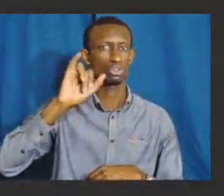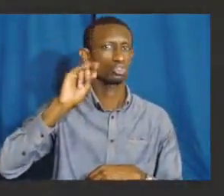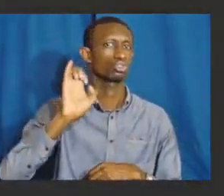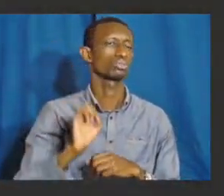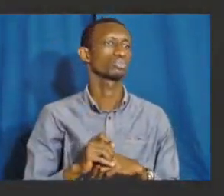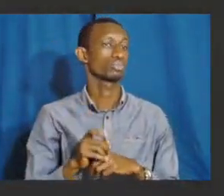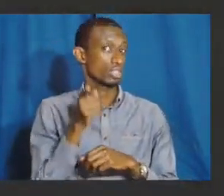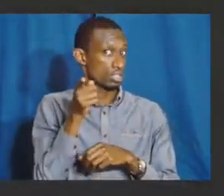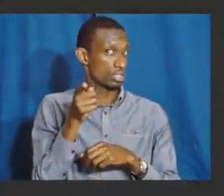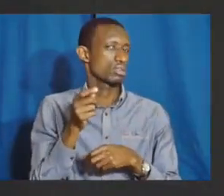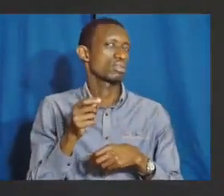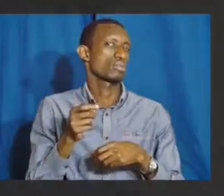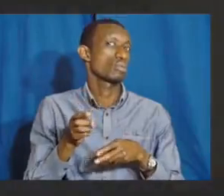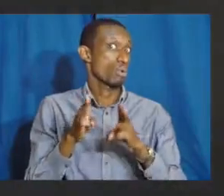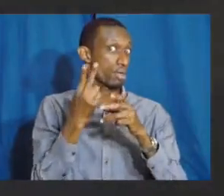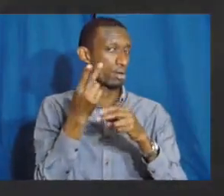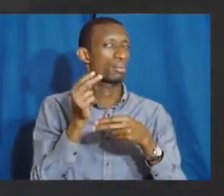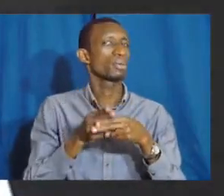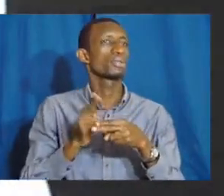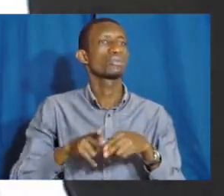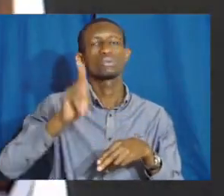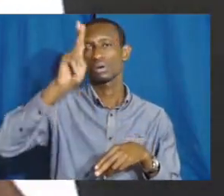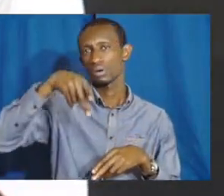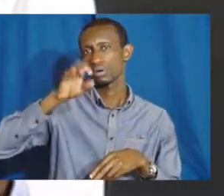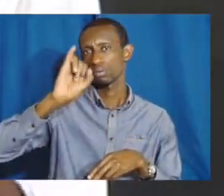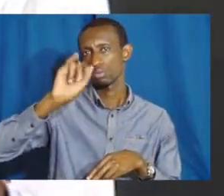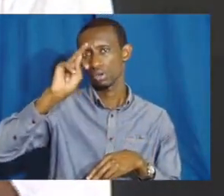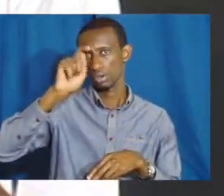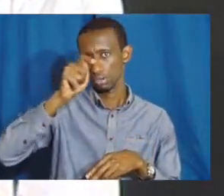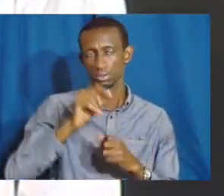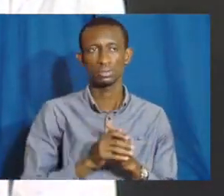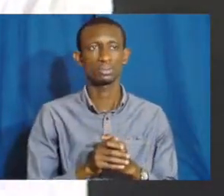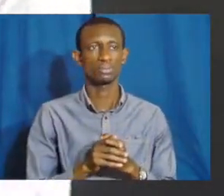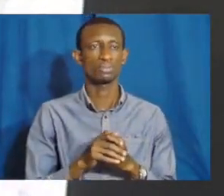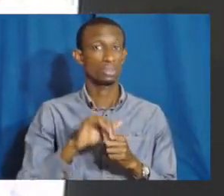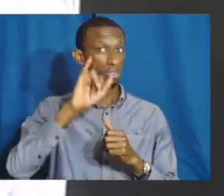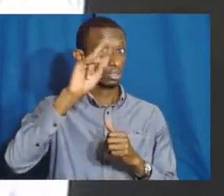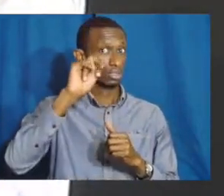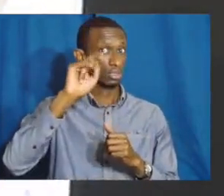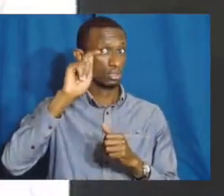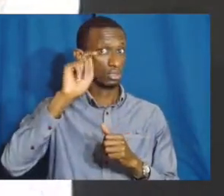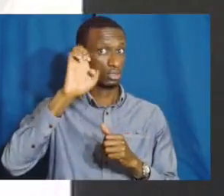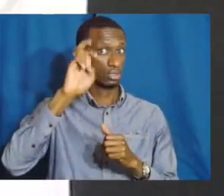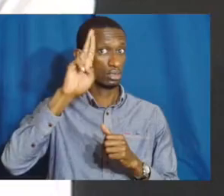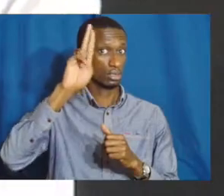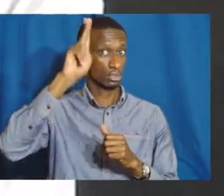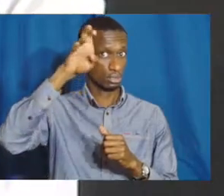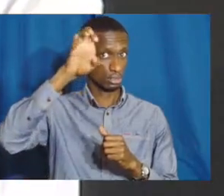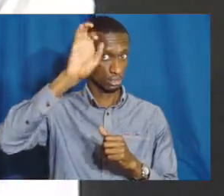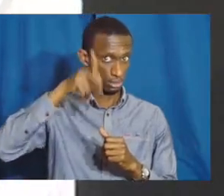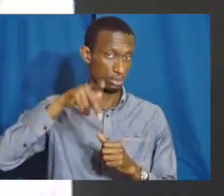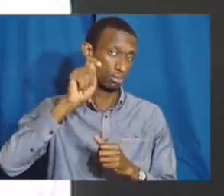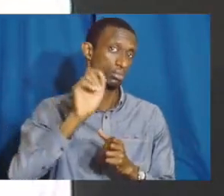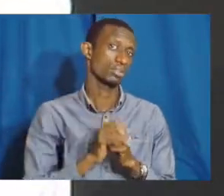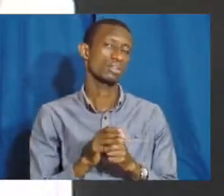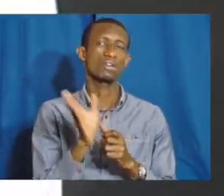we call it point-intercept form, or point-intercept form means also you need to look at the point